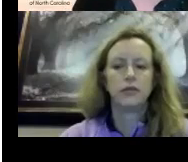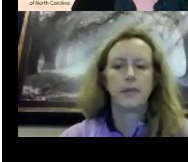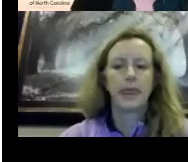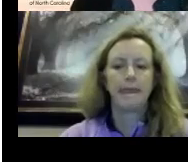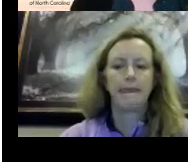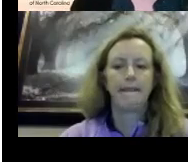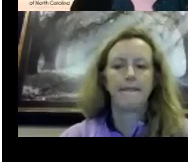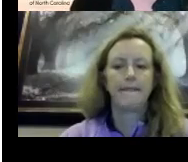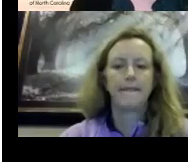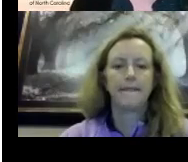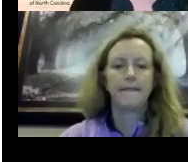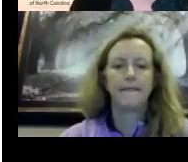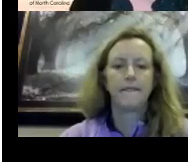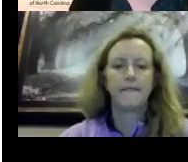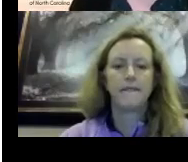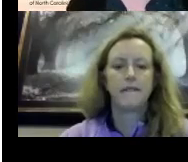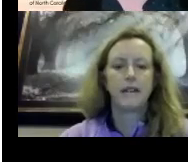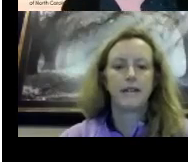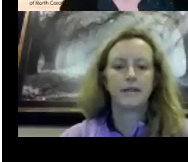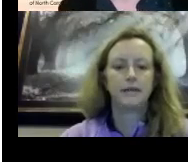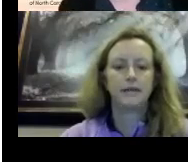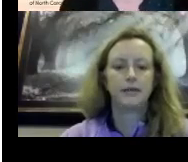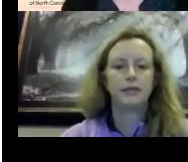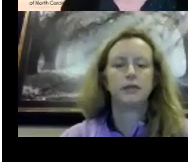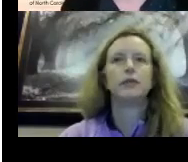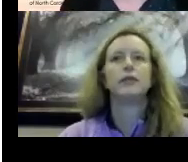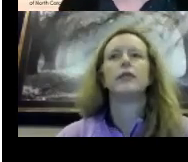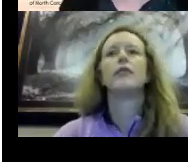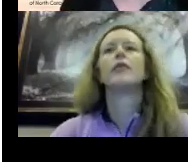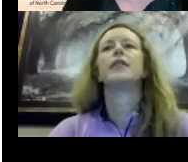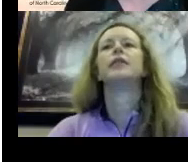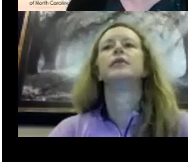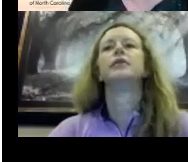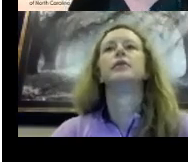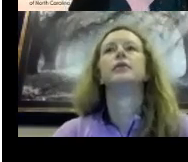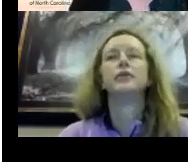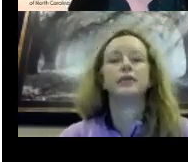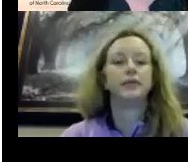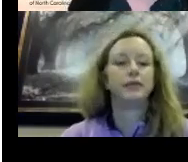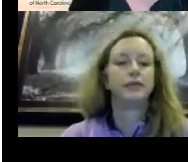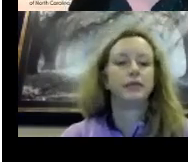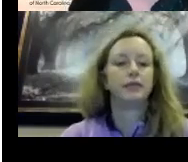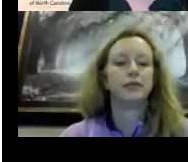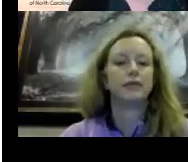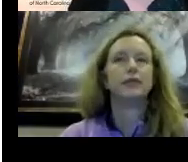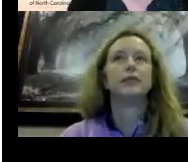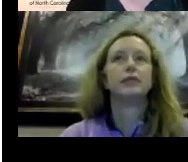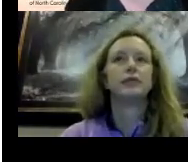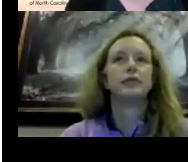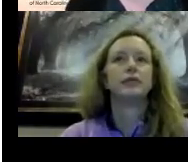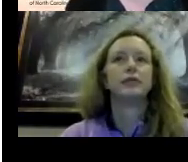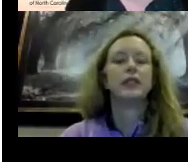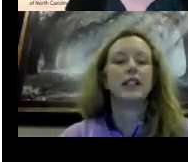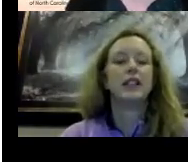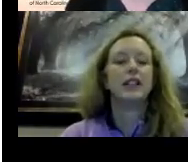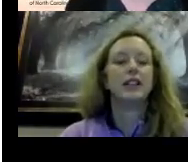second. It gives you an estimate of what your EFC is. We're also going to talk about that. Don't worry, but this is all really important information. So you want to look